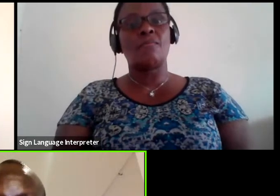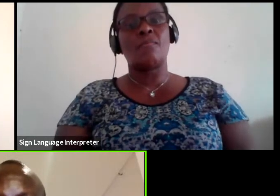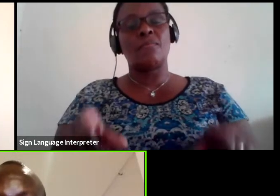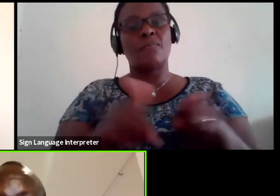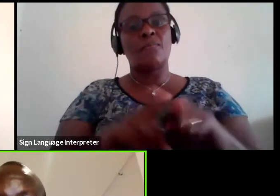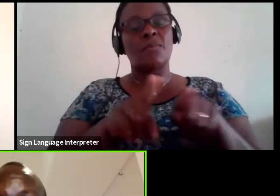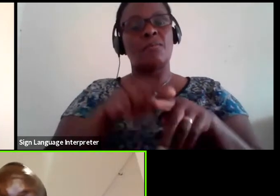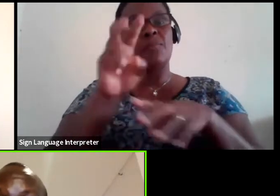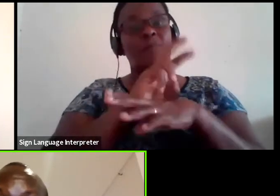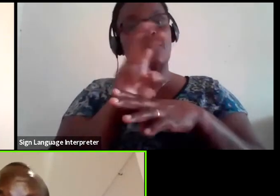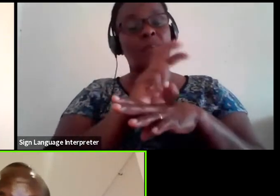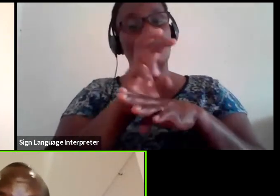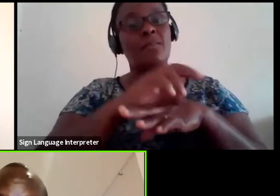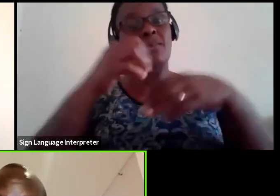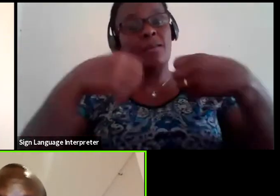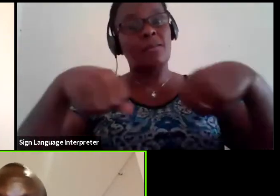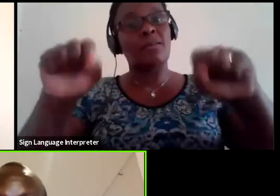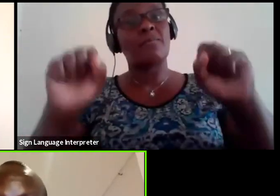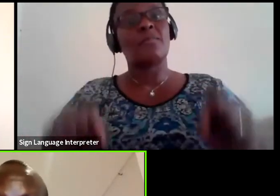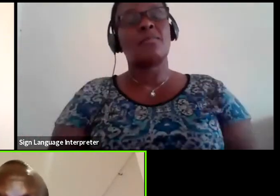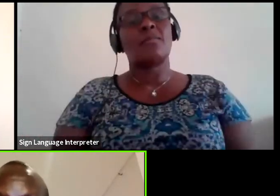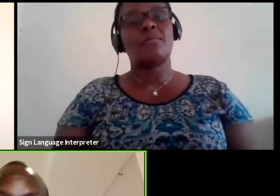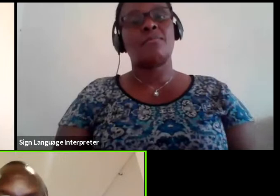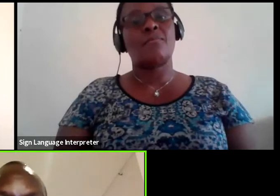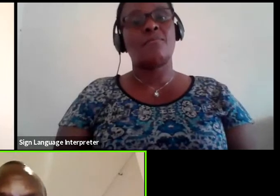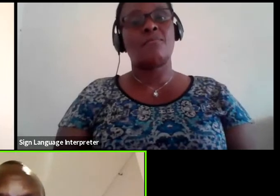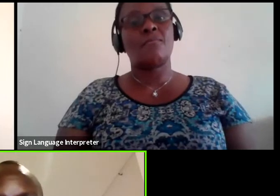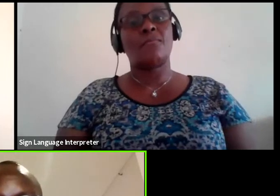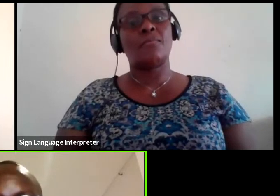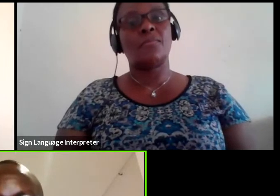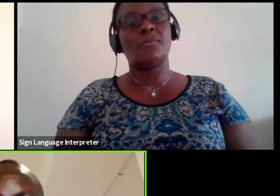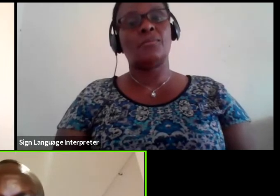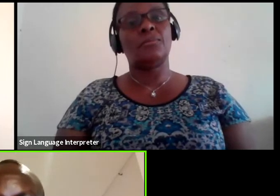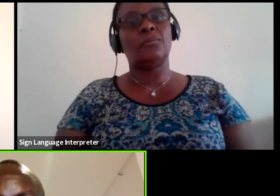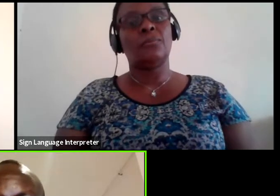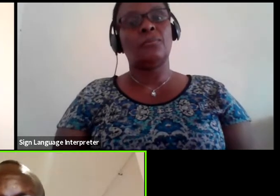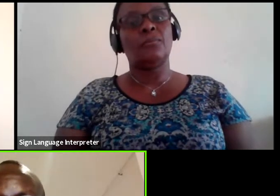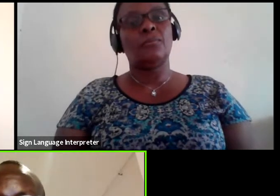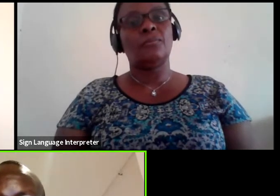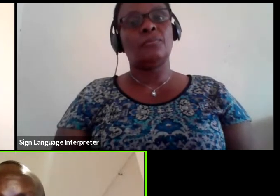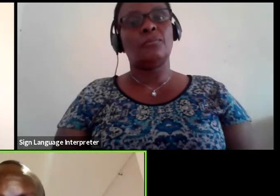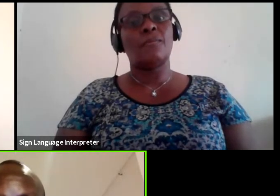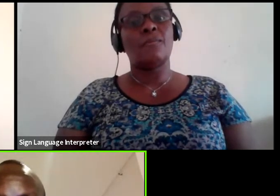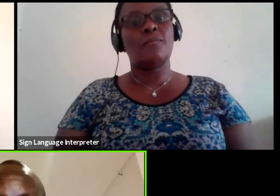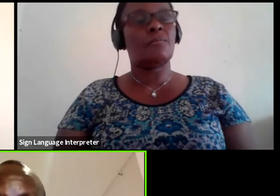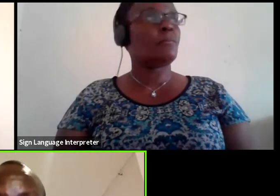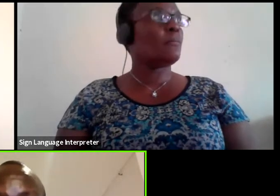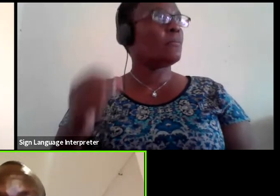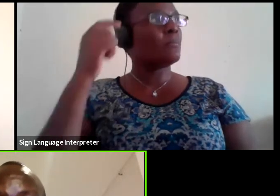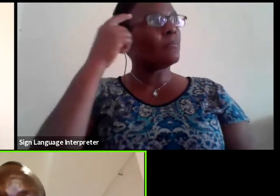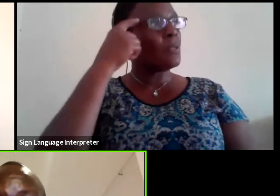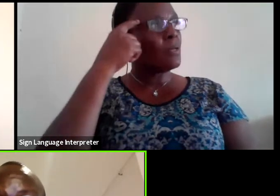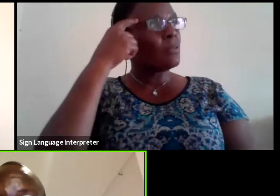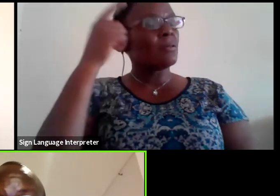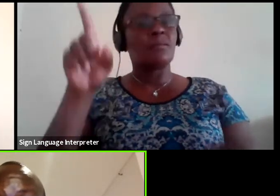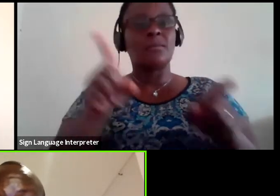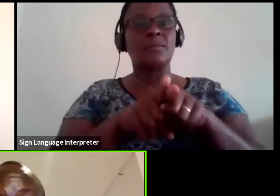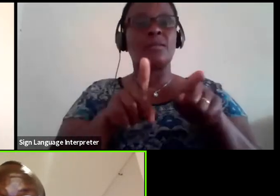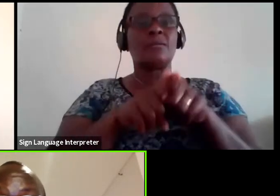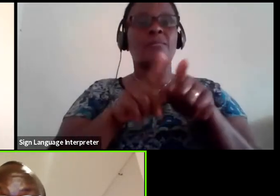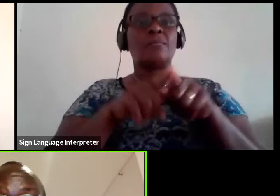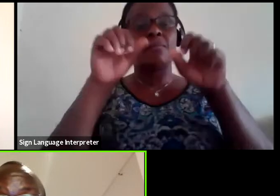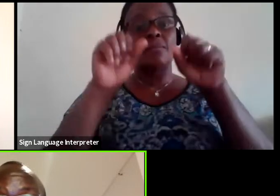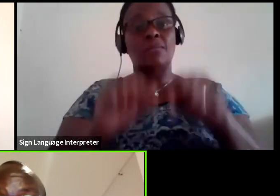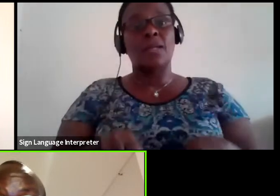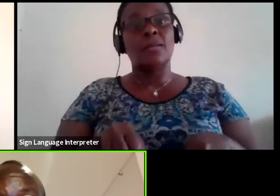activities, and that their independence, they need to assert their independence much more strongly.